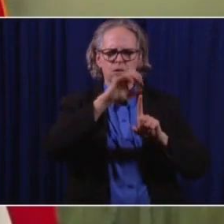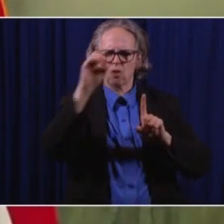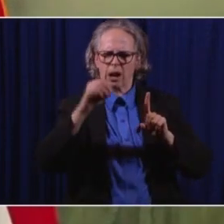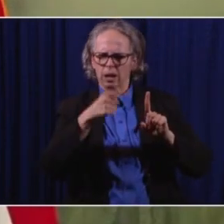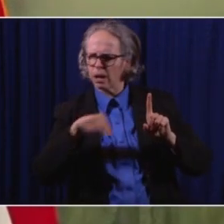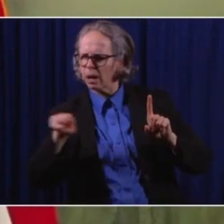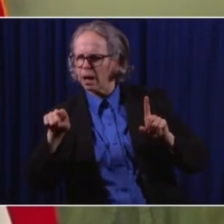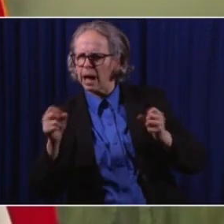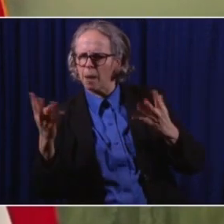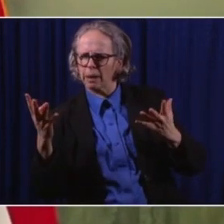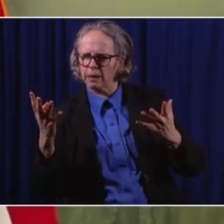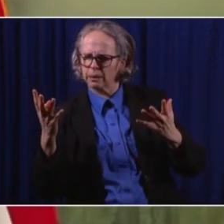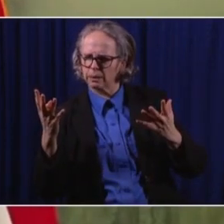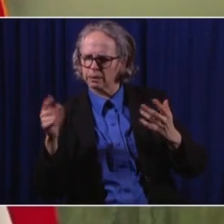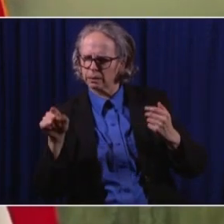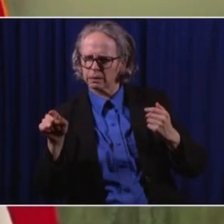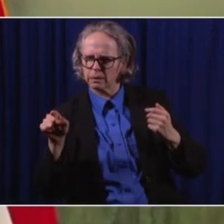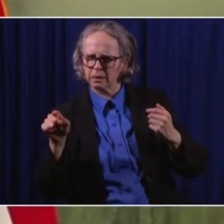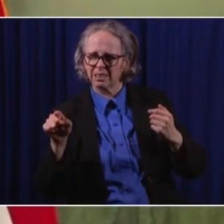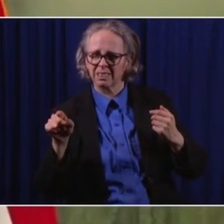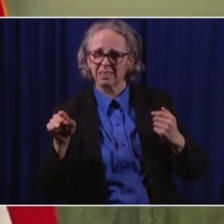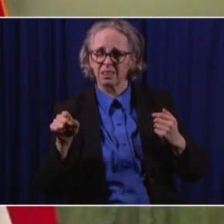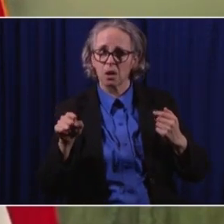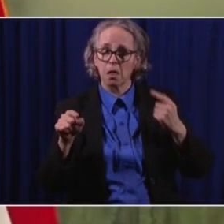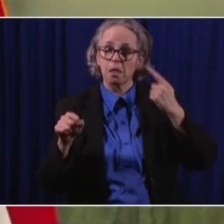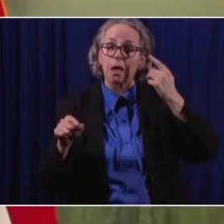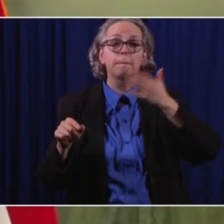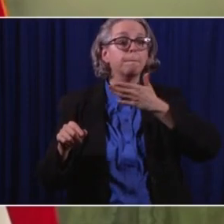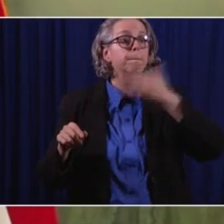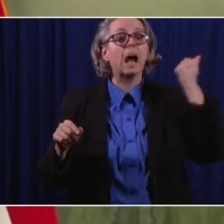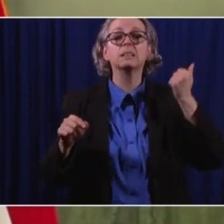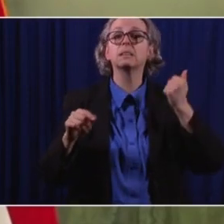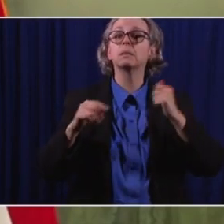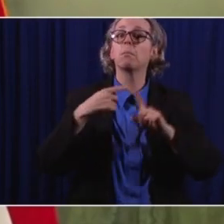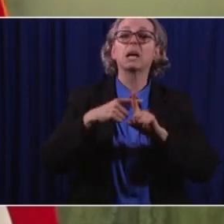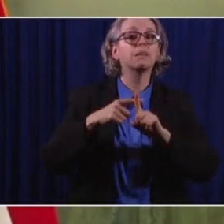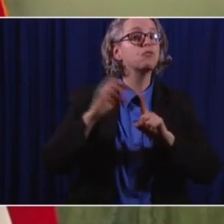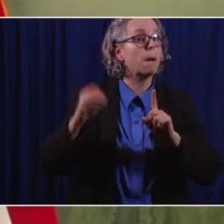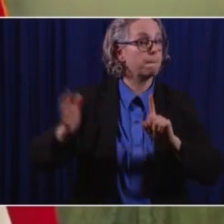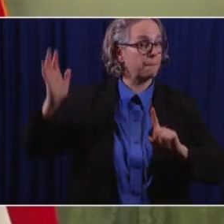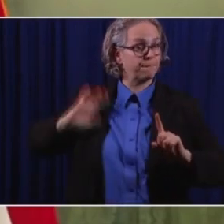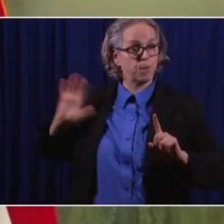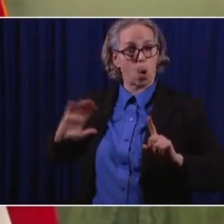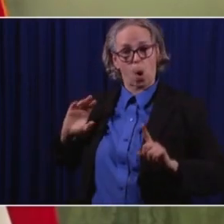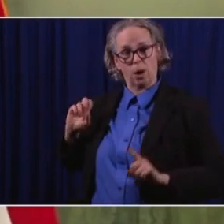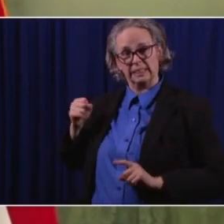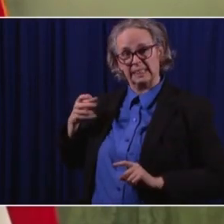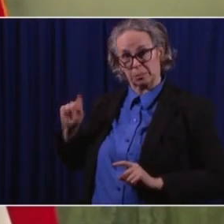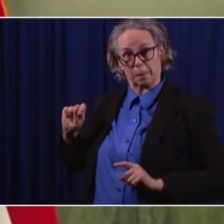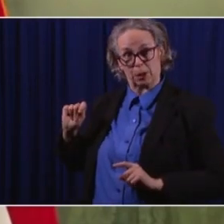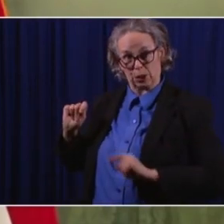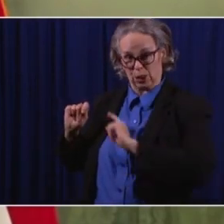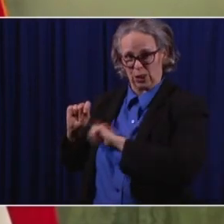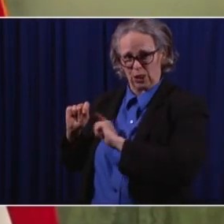To date, our lowest positivity was in mid to late September, when our single-day rate dipped